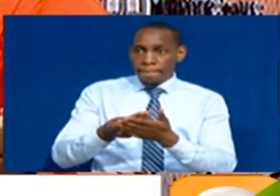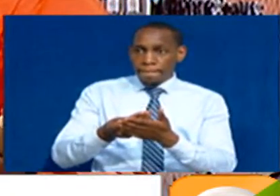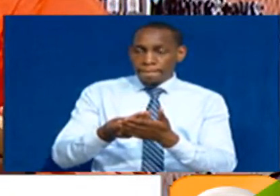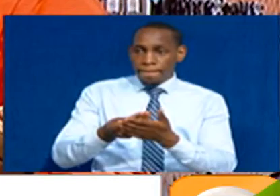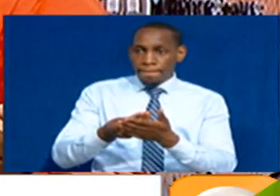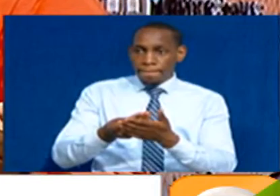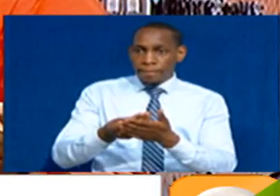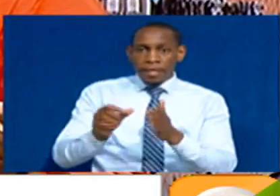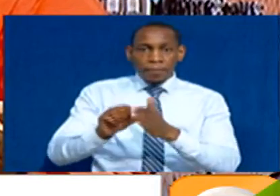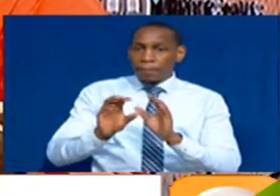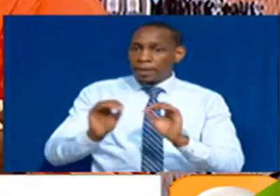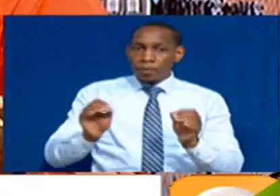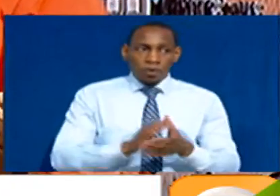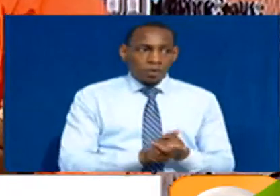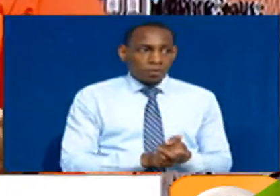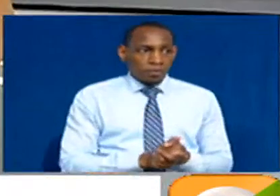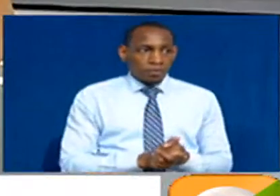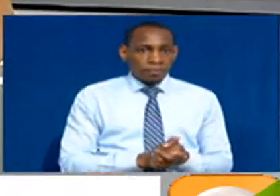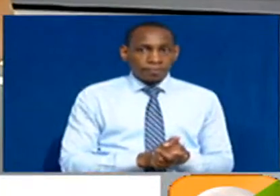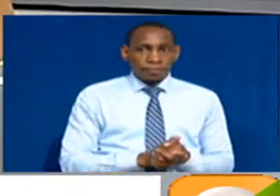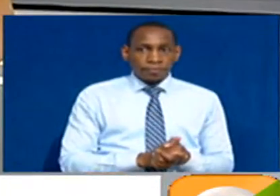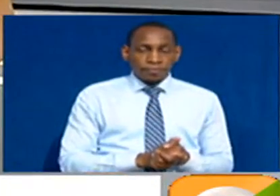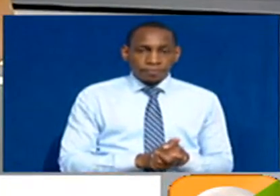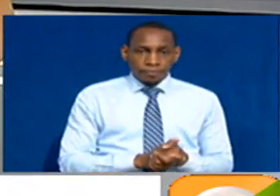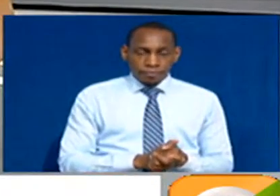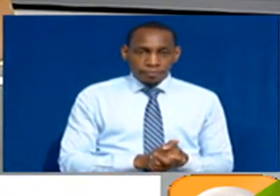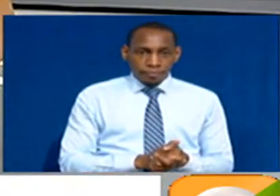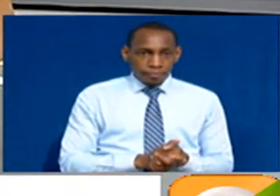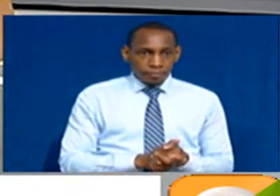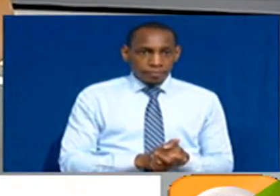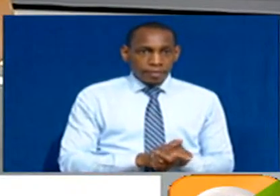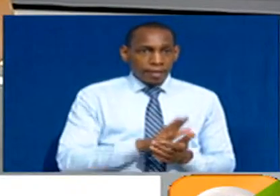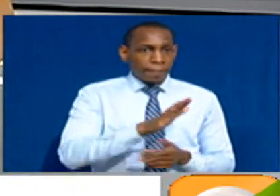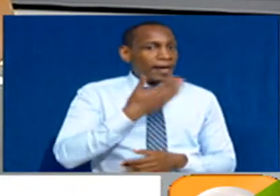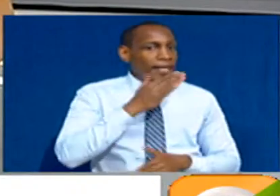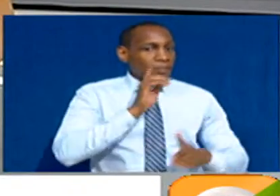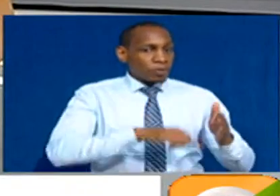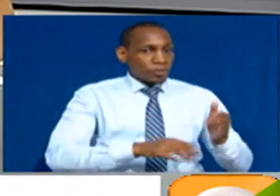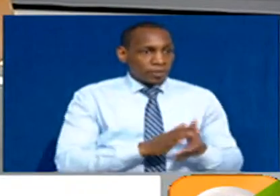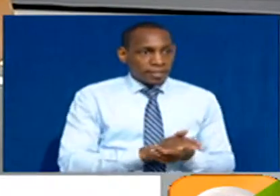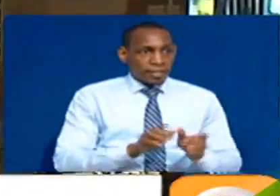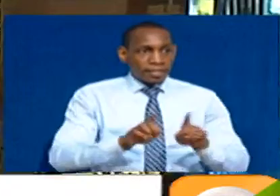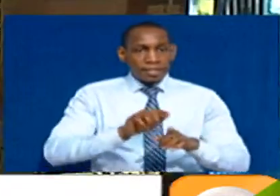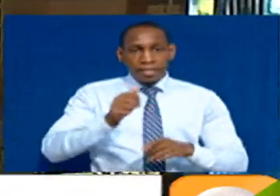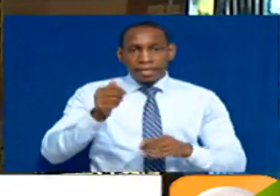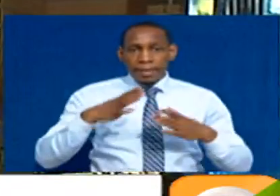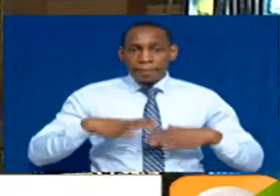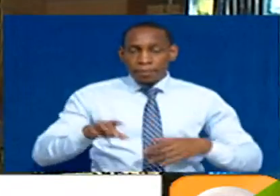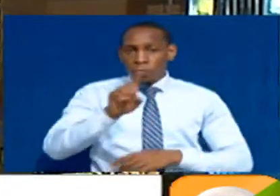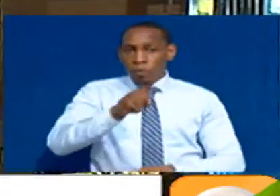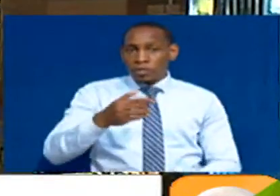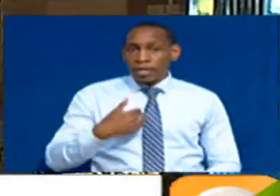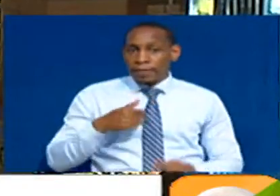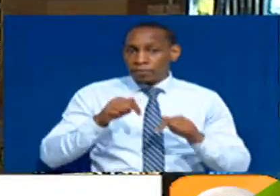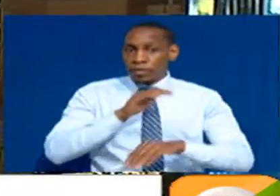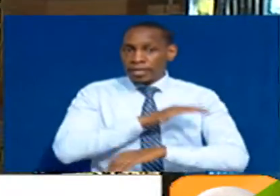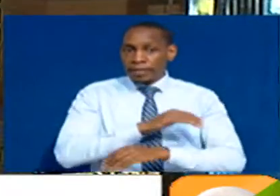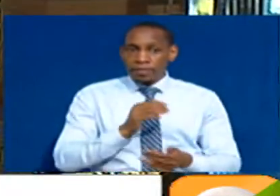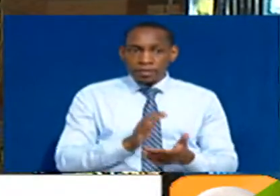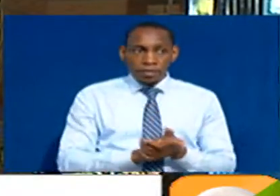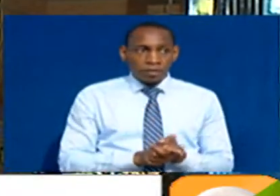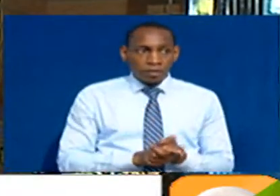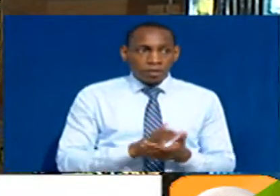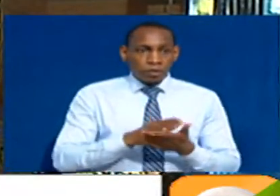crucified for that. I don't want to make this a one-on-one. Let me allow Francis to come in. Francis, what's your response? But I know a section of Kenyans may be asking this evening, if